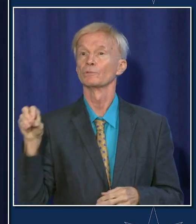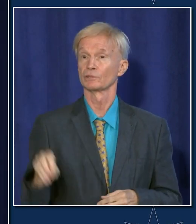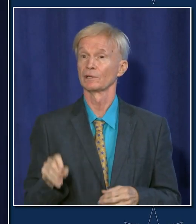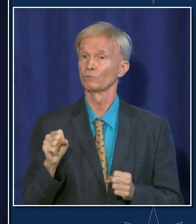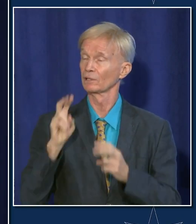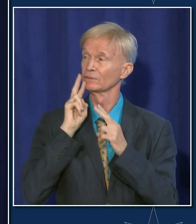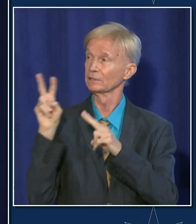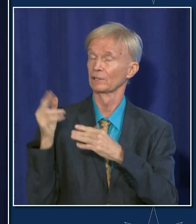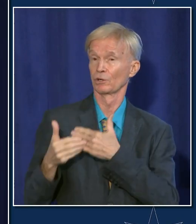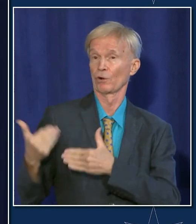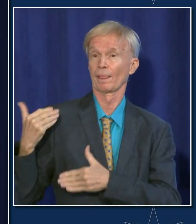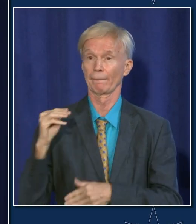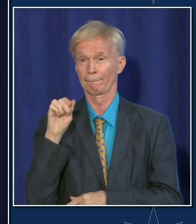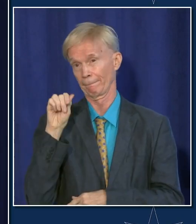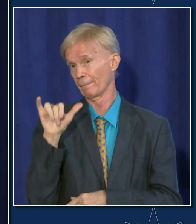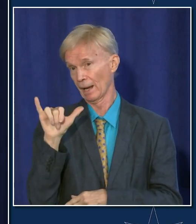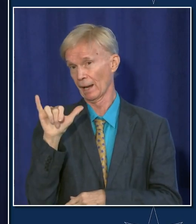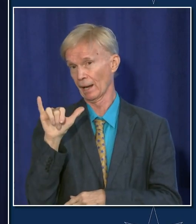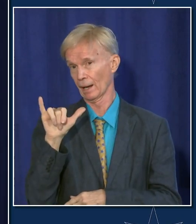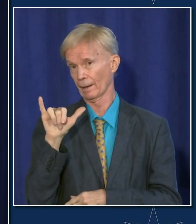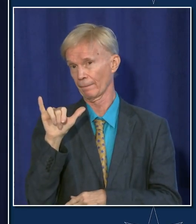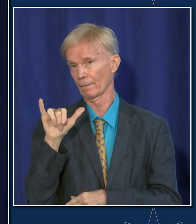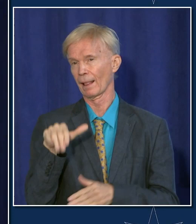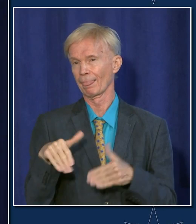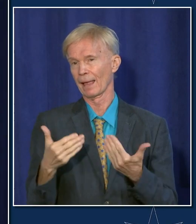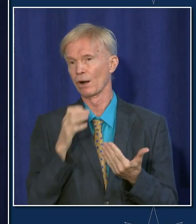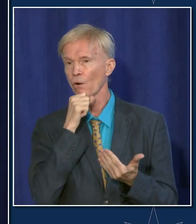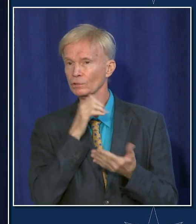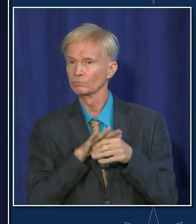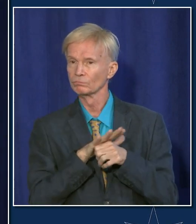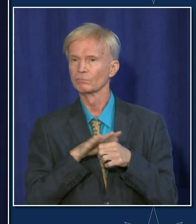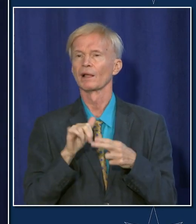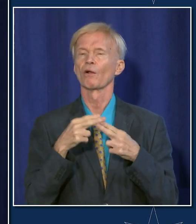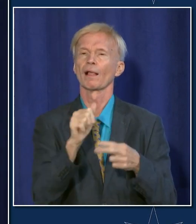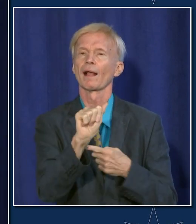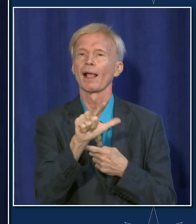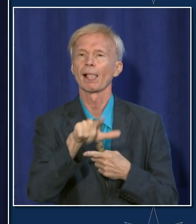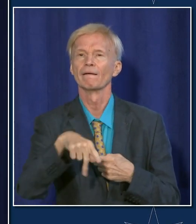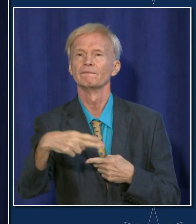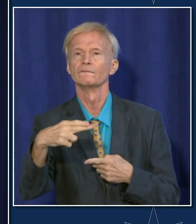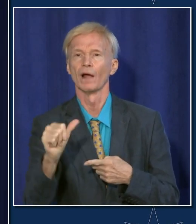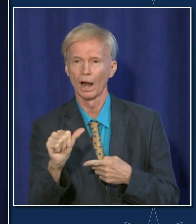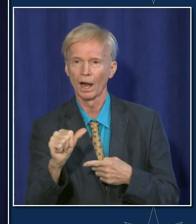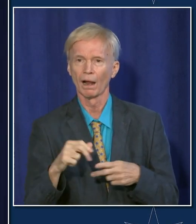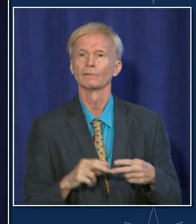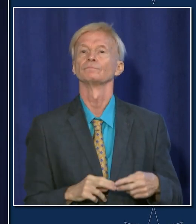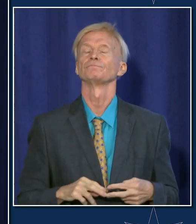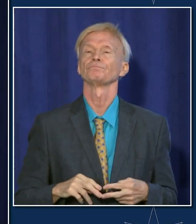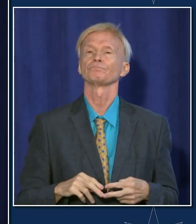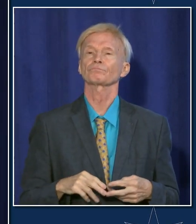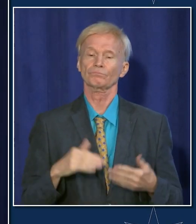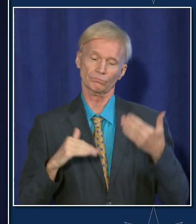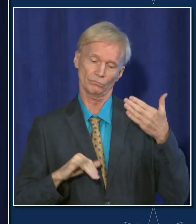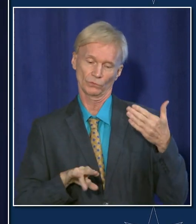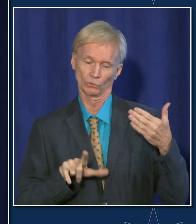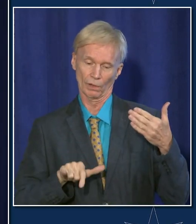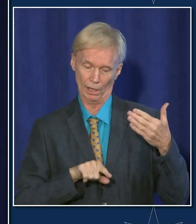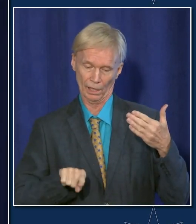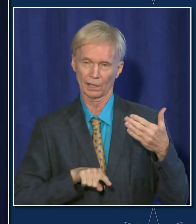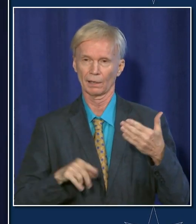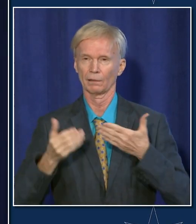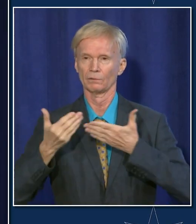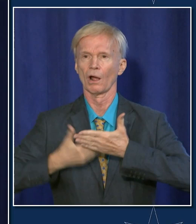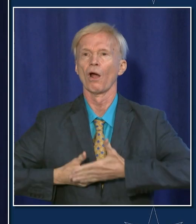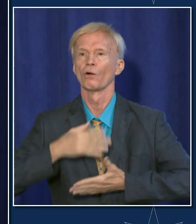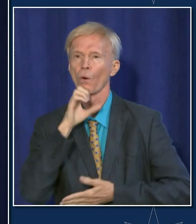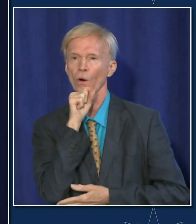in early May, most of the cases were that light orange. That was the Alpha variant. And by the end of July, really the estimate, most are that dark orange.